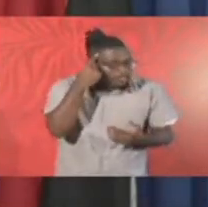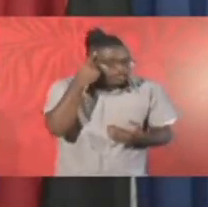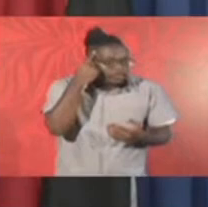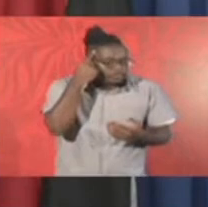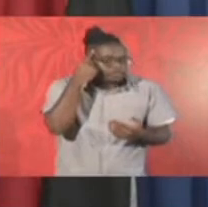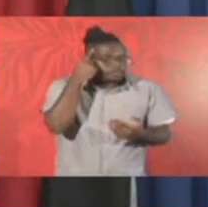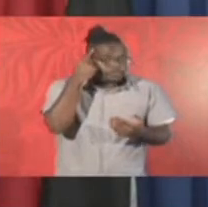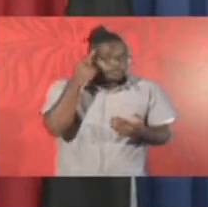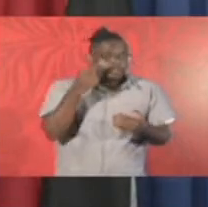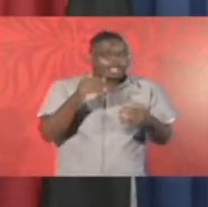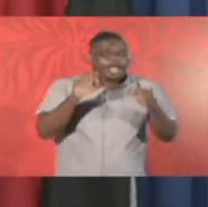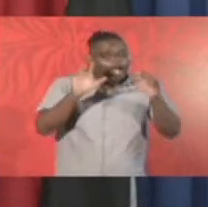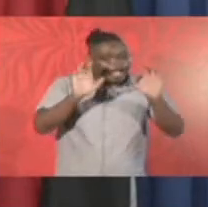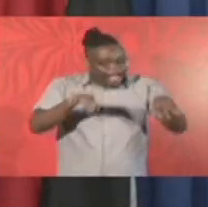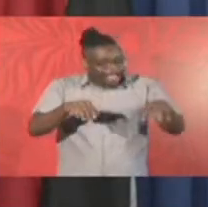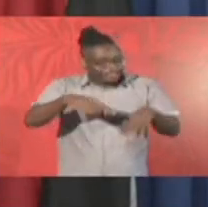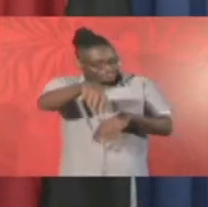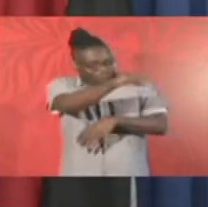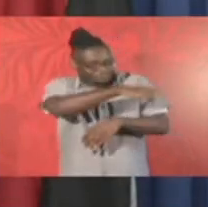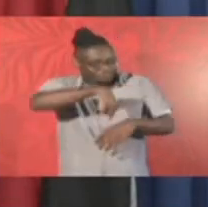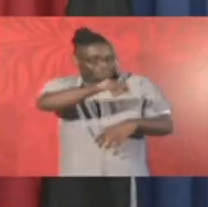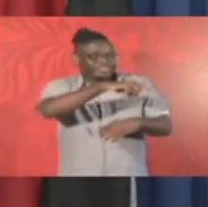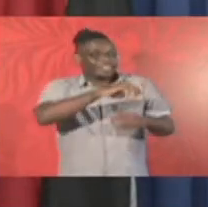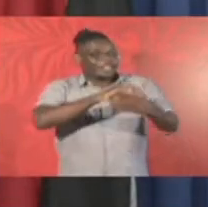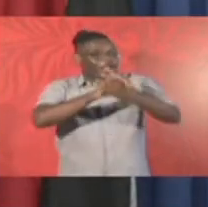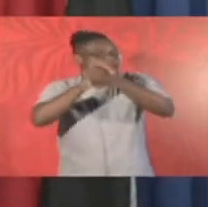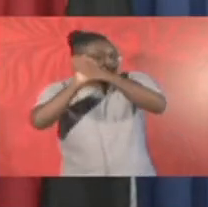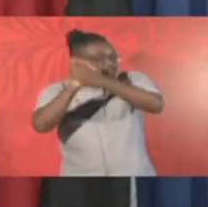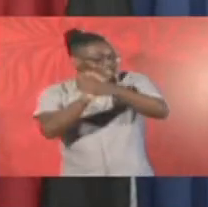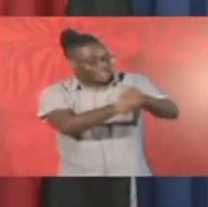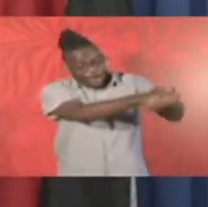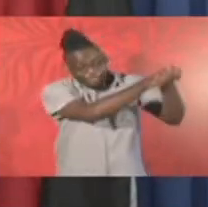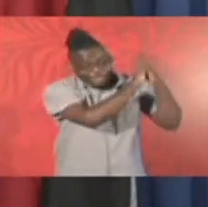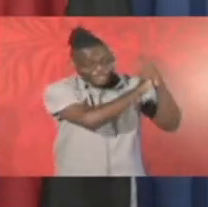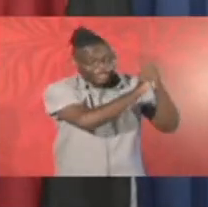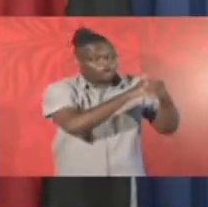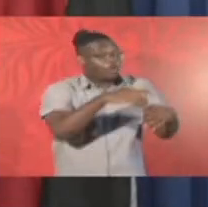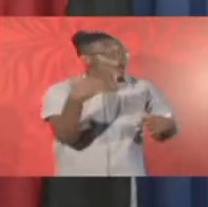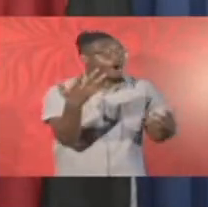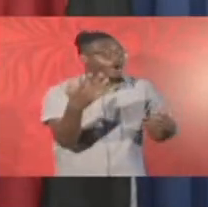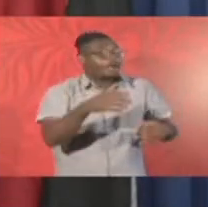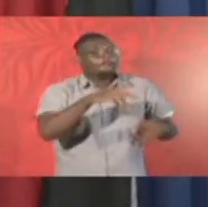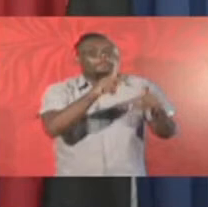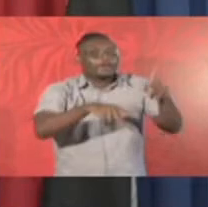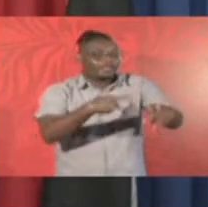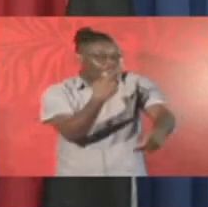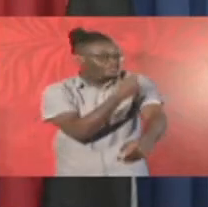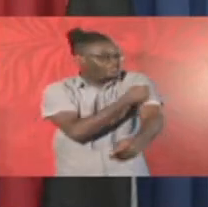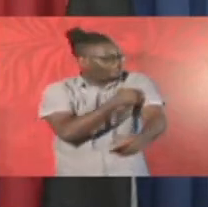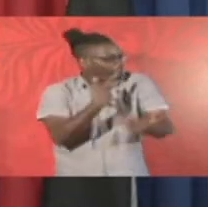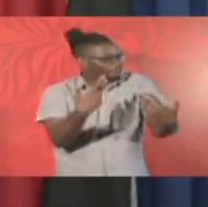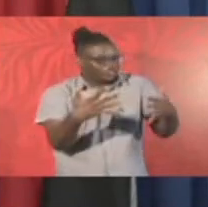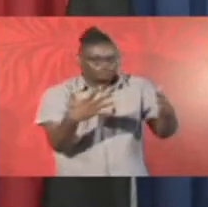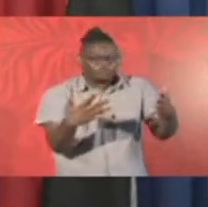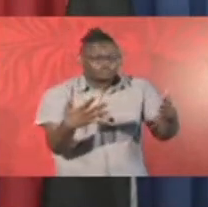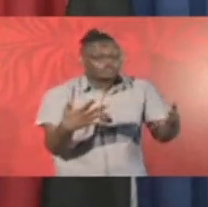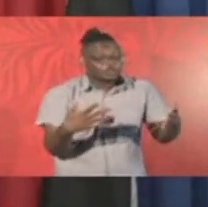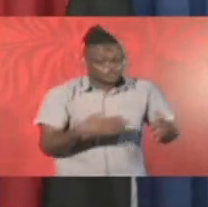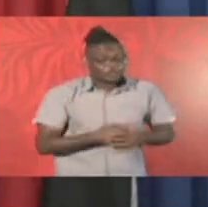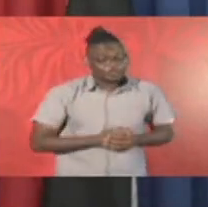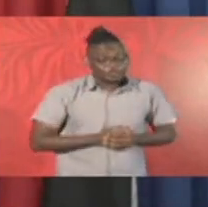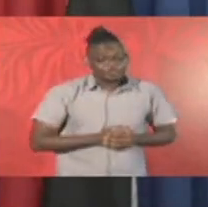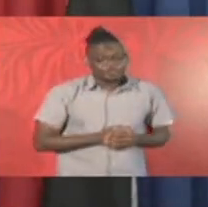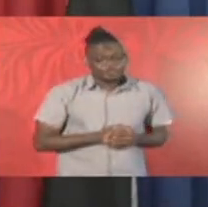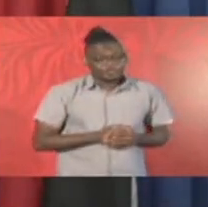congratulate all those who have taken part in getting 500,000 people in this country getting their first dose, and a significant portion of the second